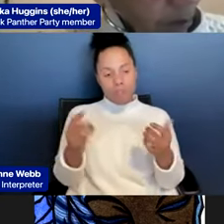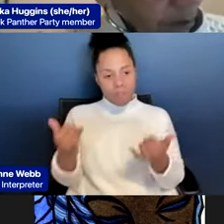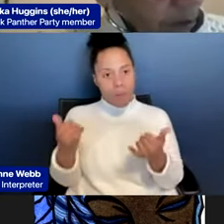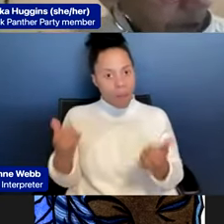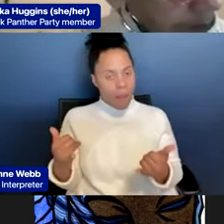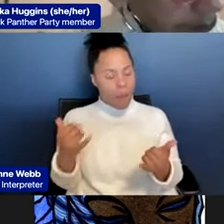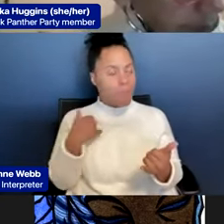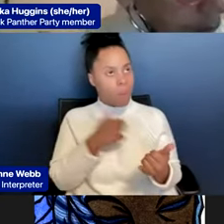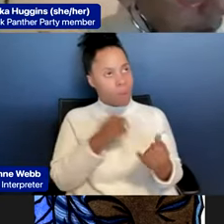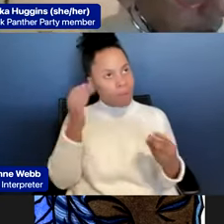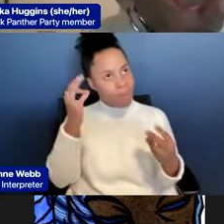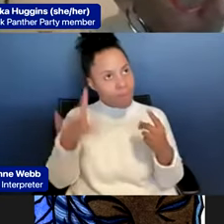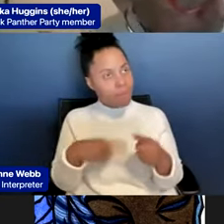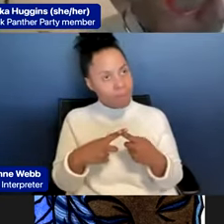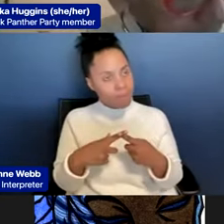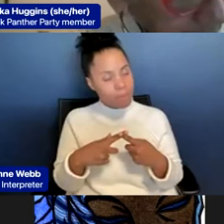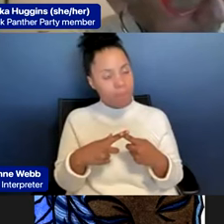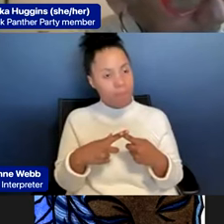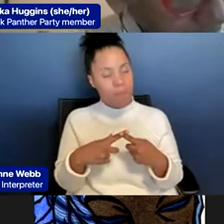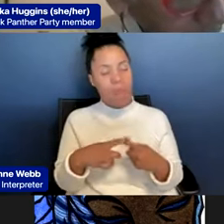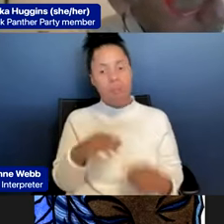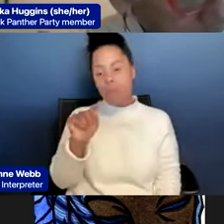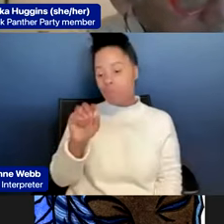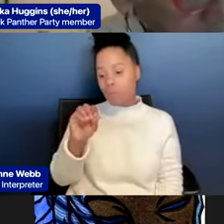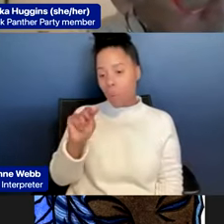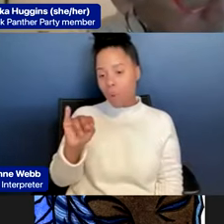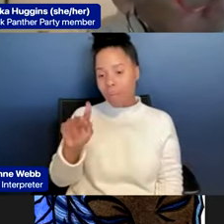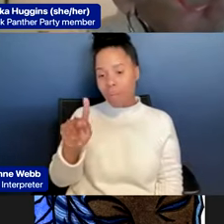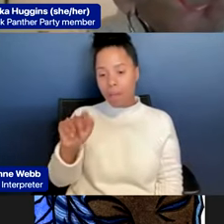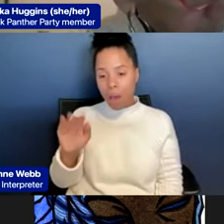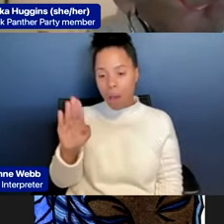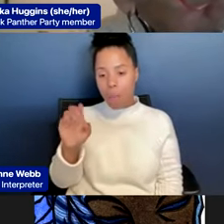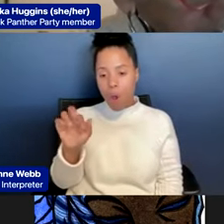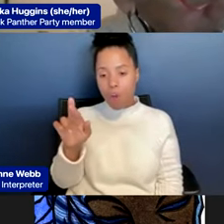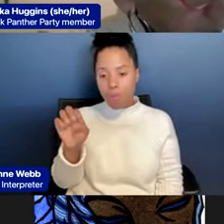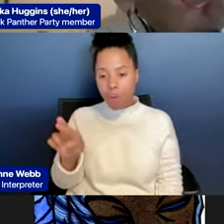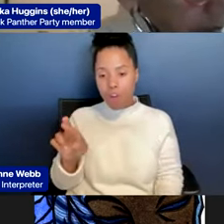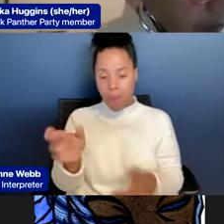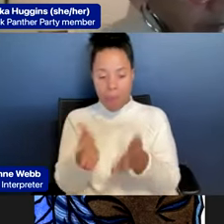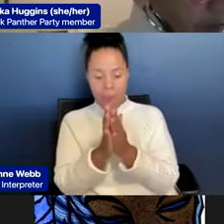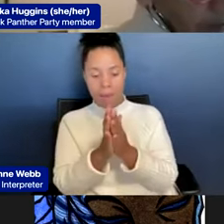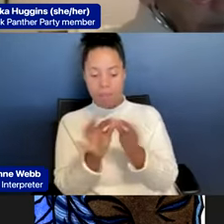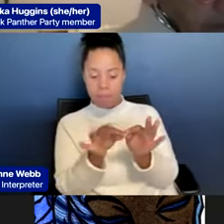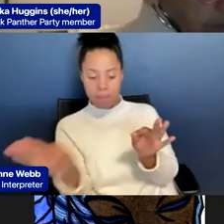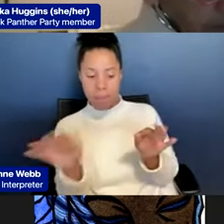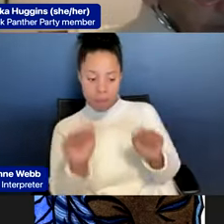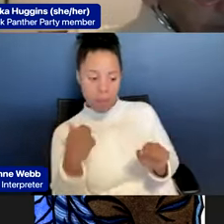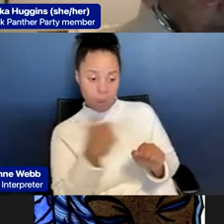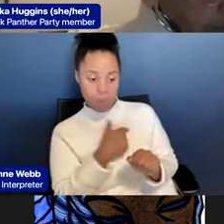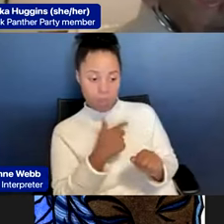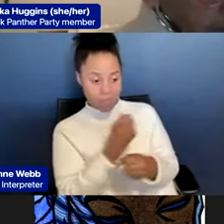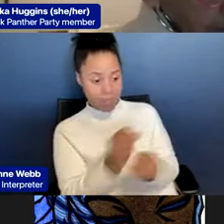is that which Tony K. Babar once asked, can we save the world from the psychopaths? The question around a bigger